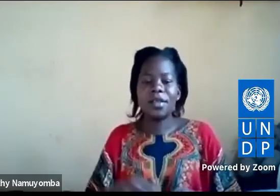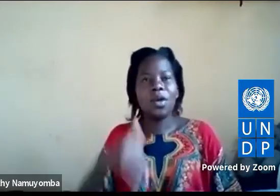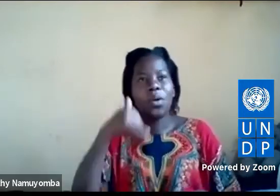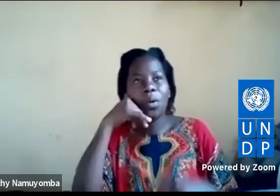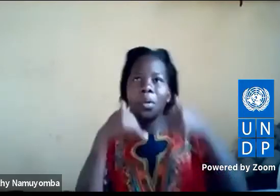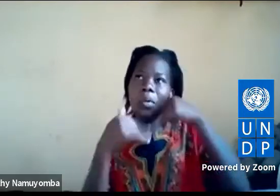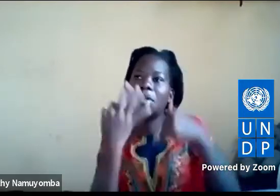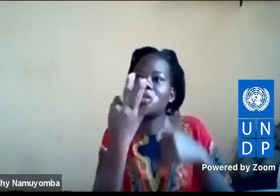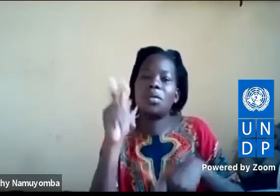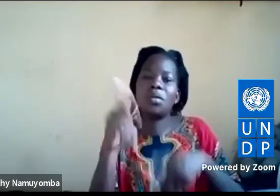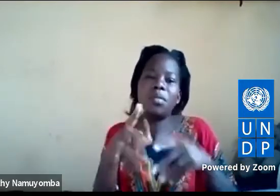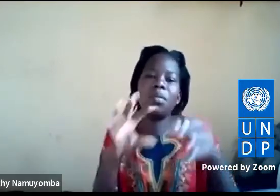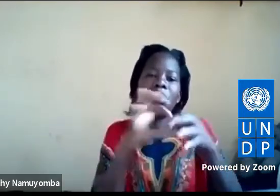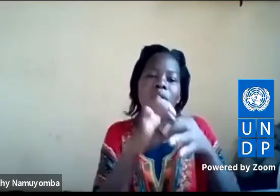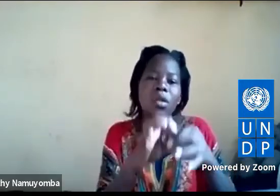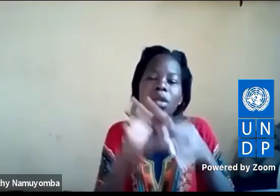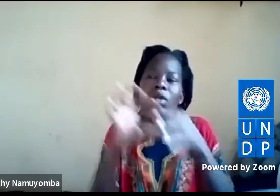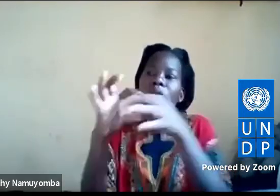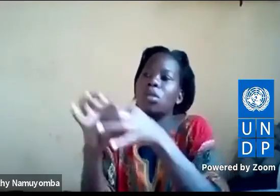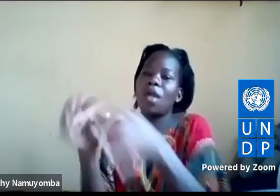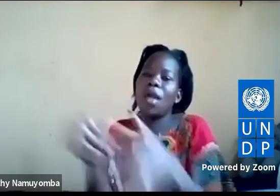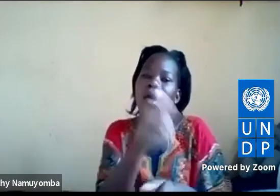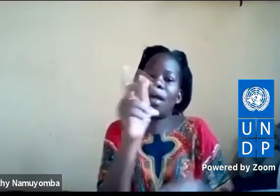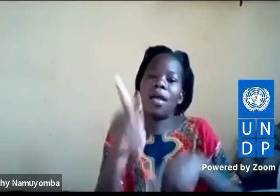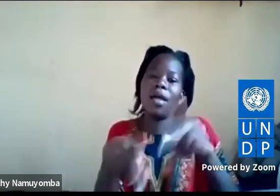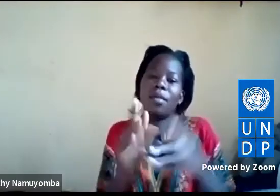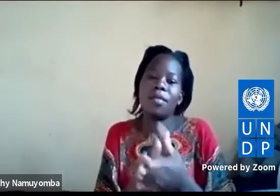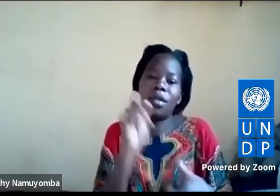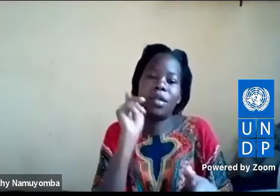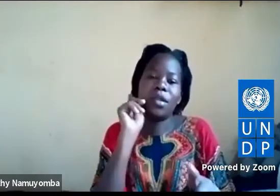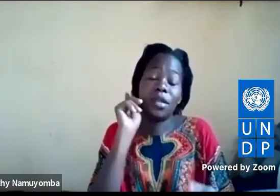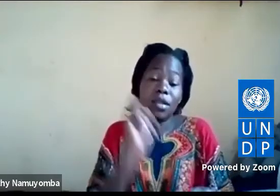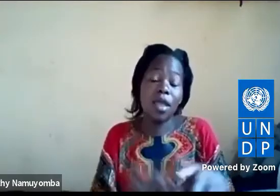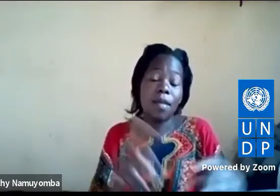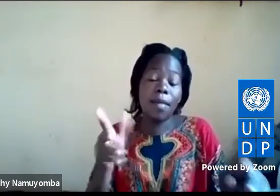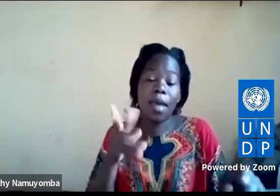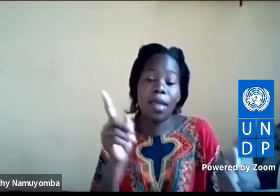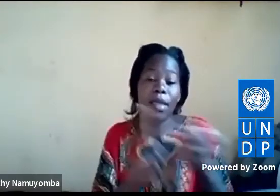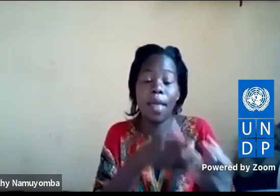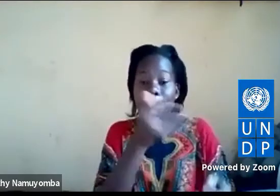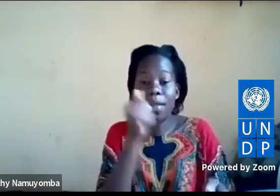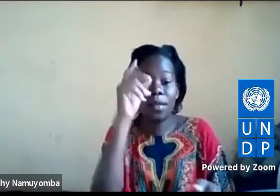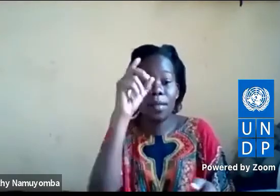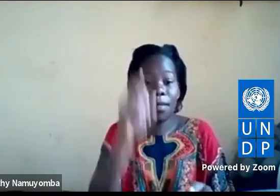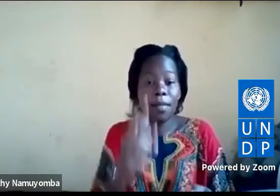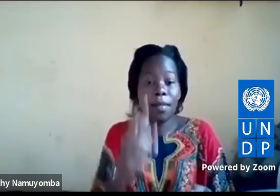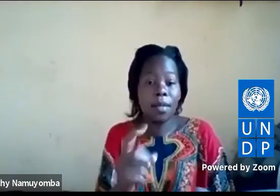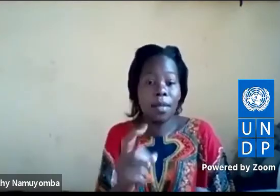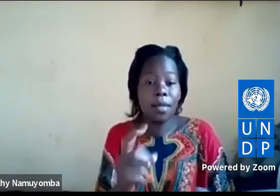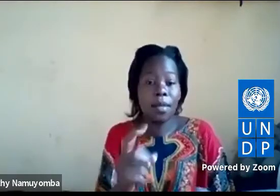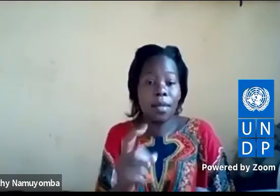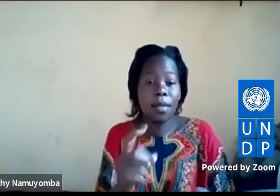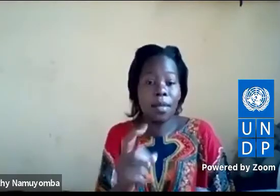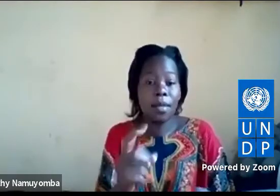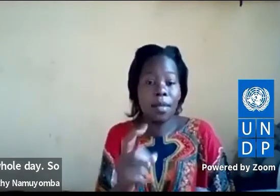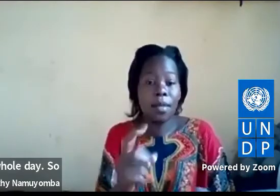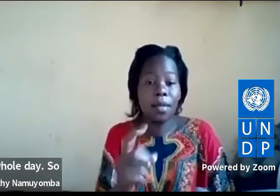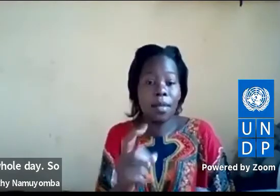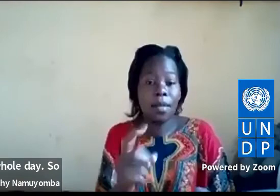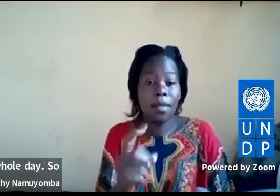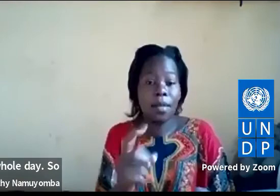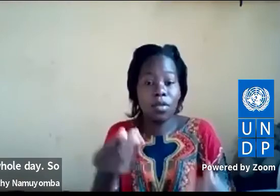me to other people? By the time I get someone supposed to deliver for me a service or product, it takes like a whole day. So there is